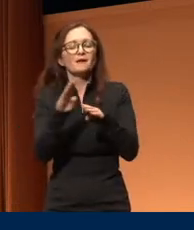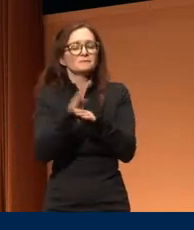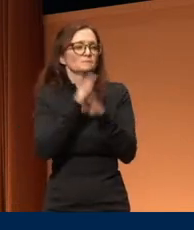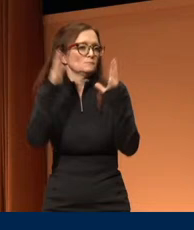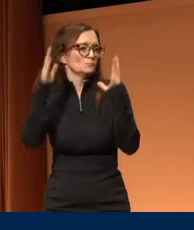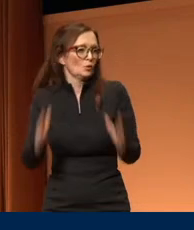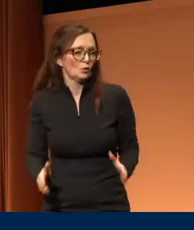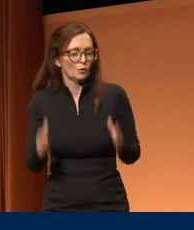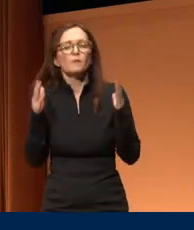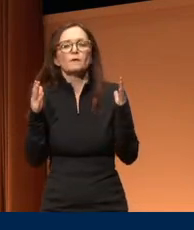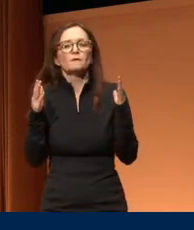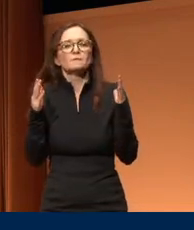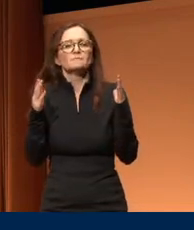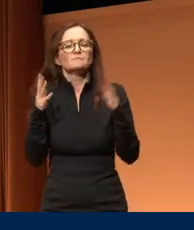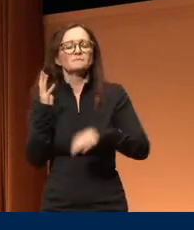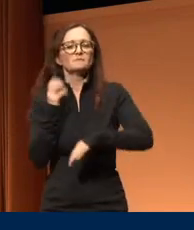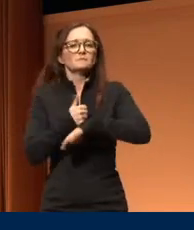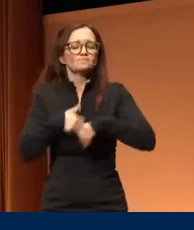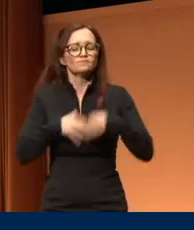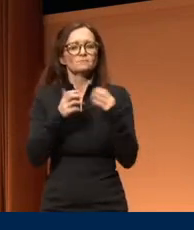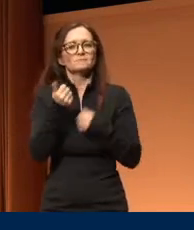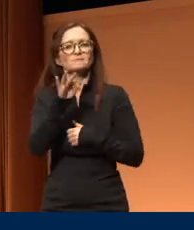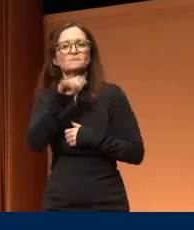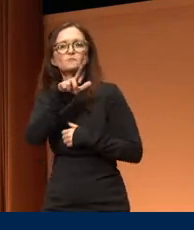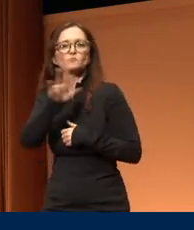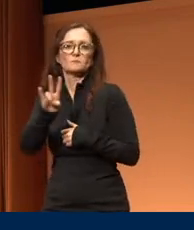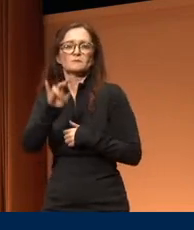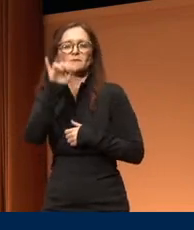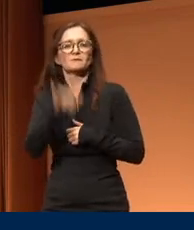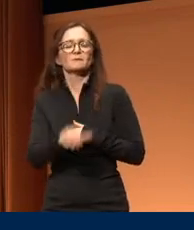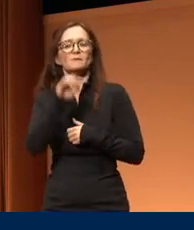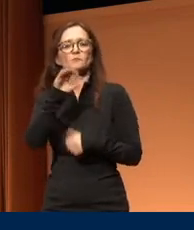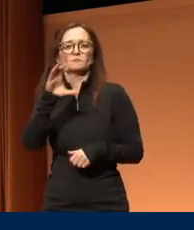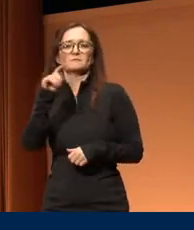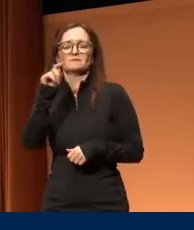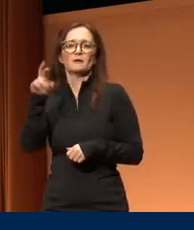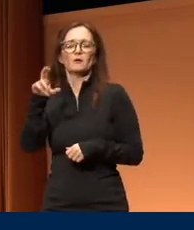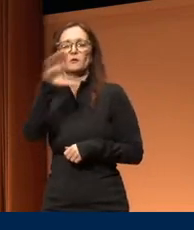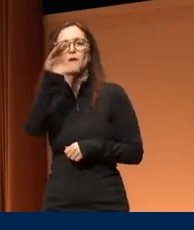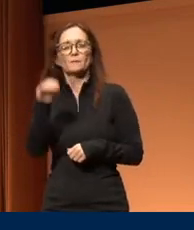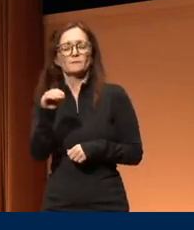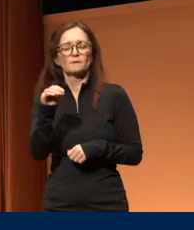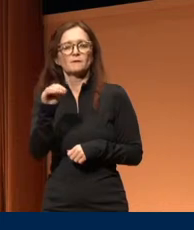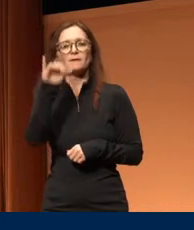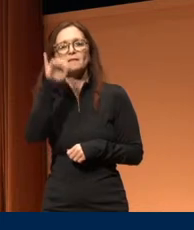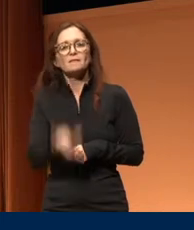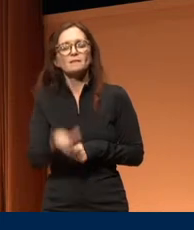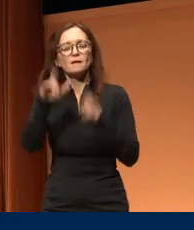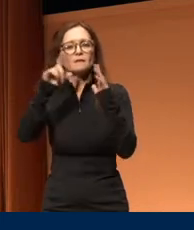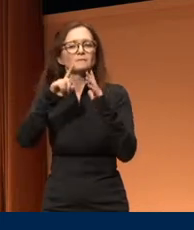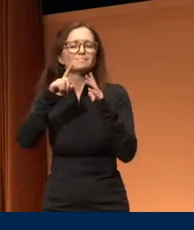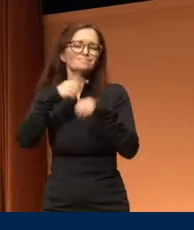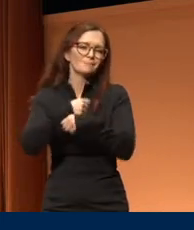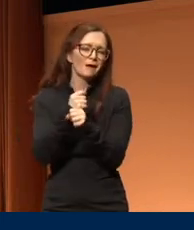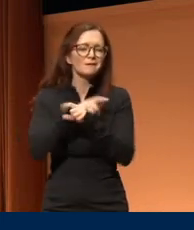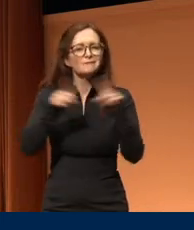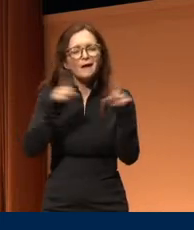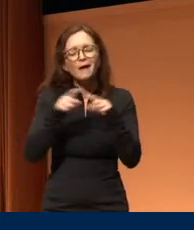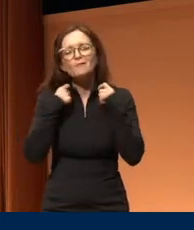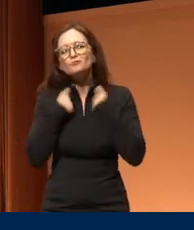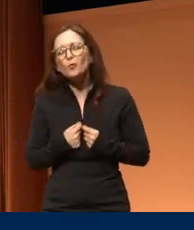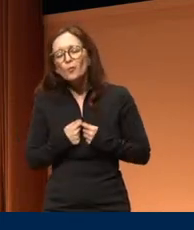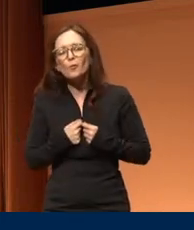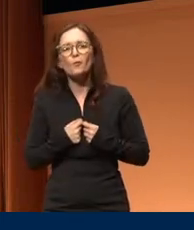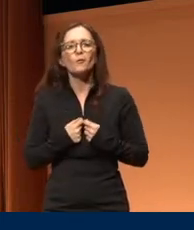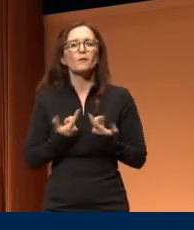businessman, having founded in 1927 the O.C. Tanner Company, which produces a range of jewelry